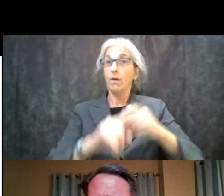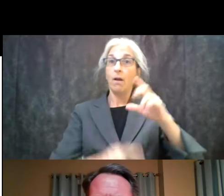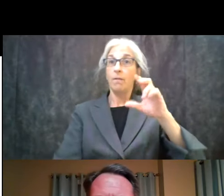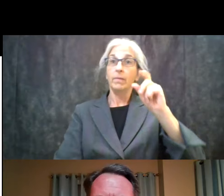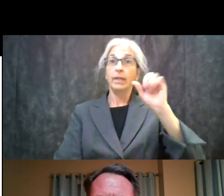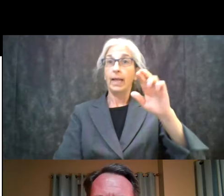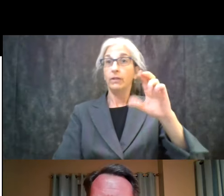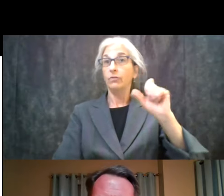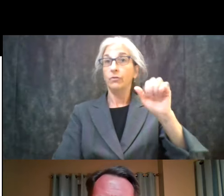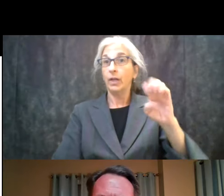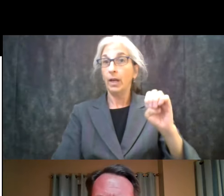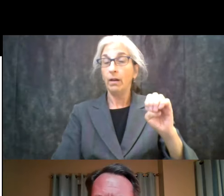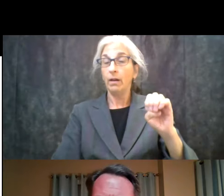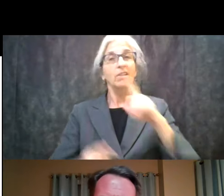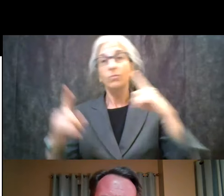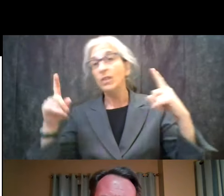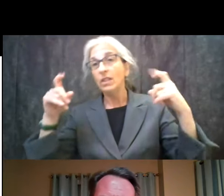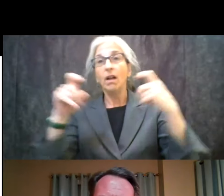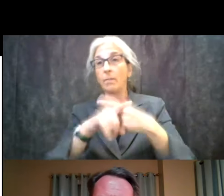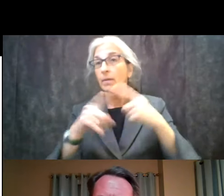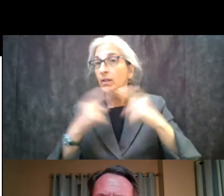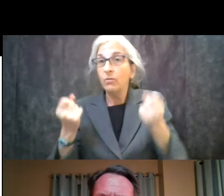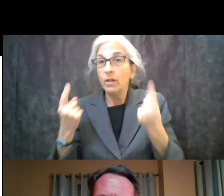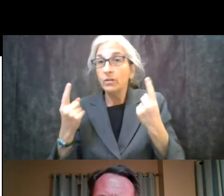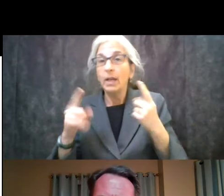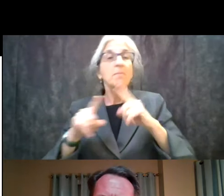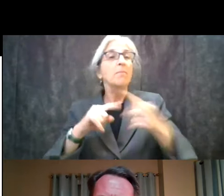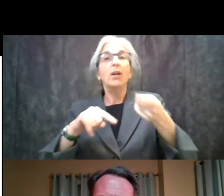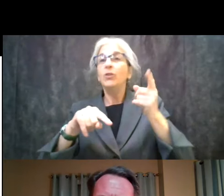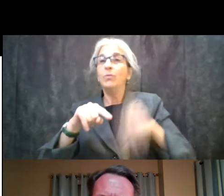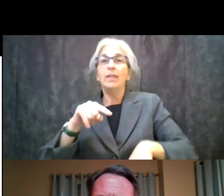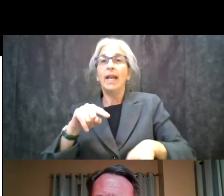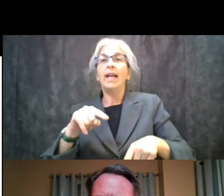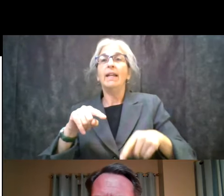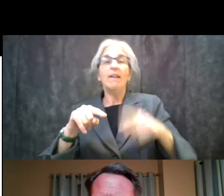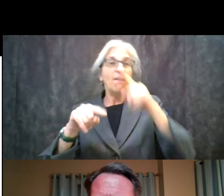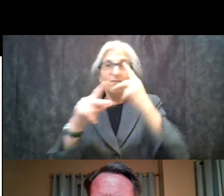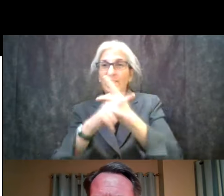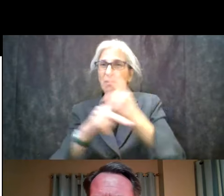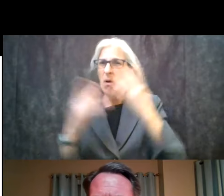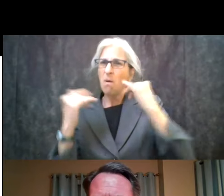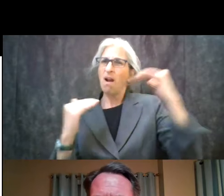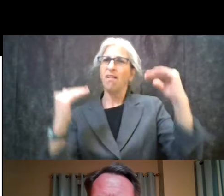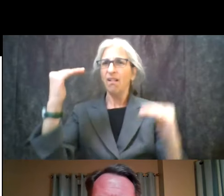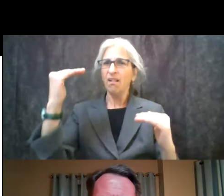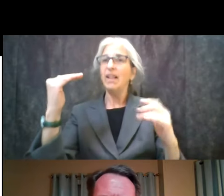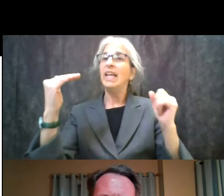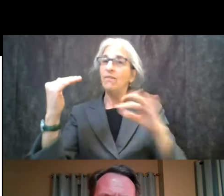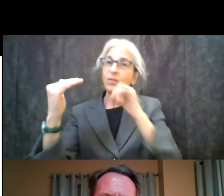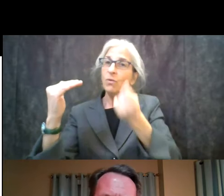complicated to understand, but you can't really do anything about them unless you really understand what causes them. So that's why it's such an important scientific